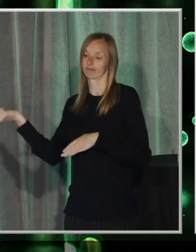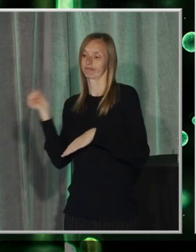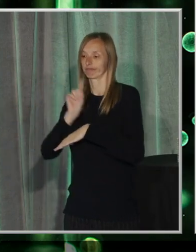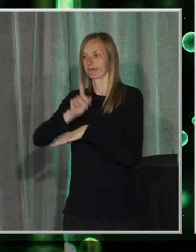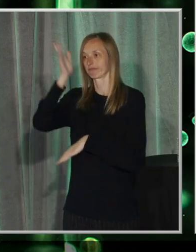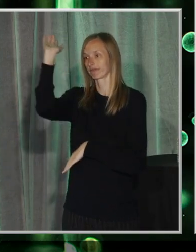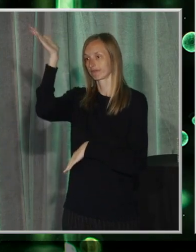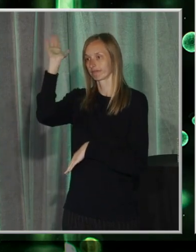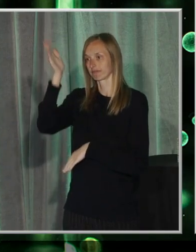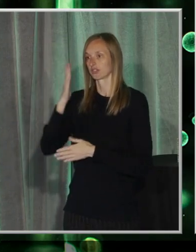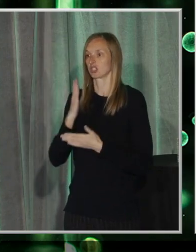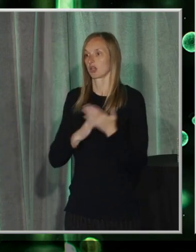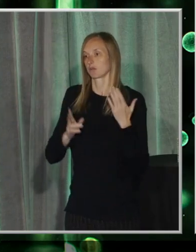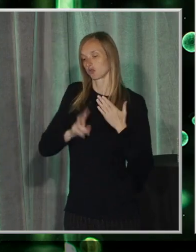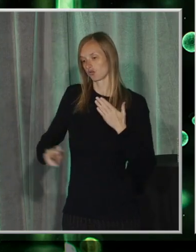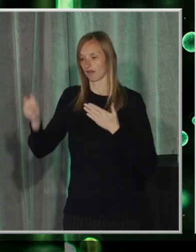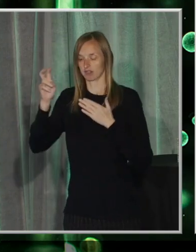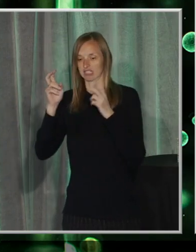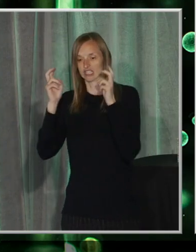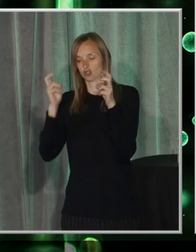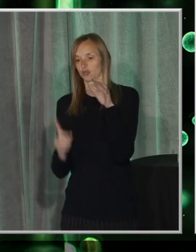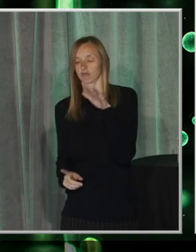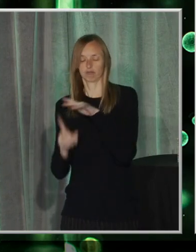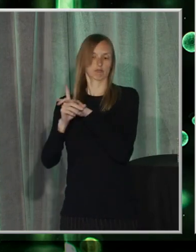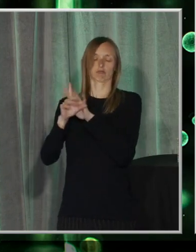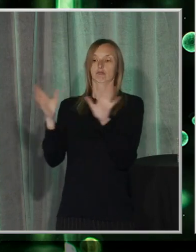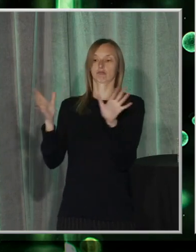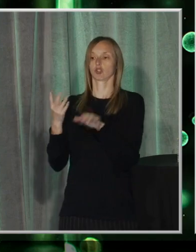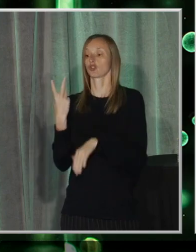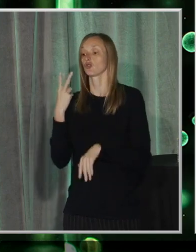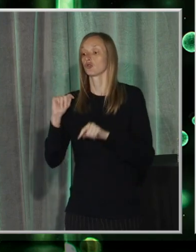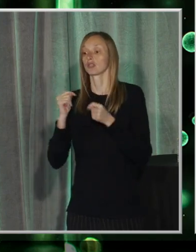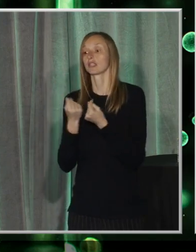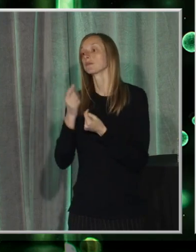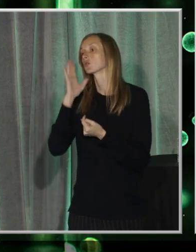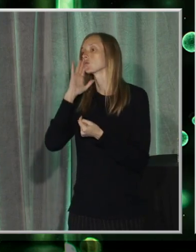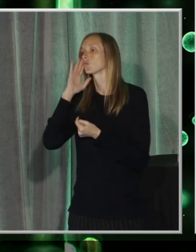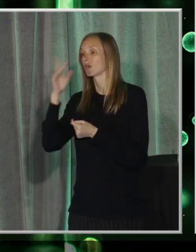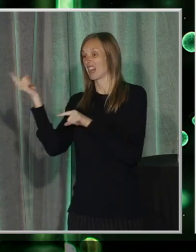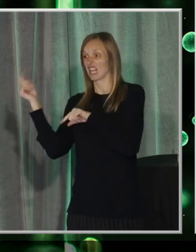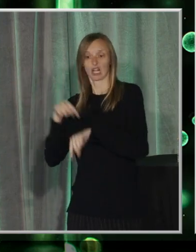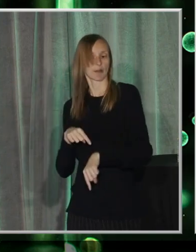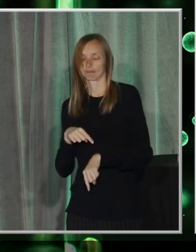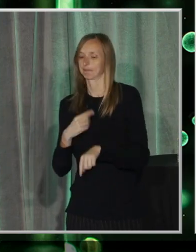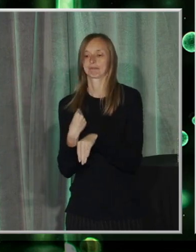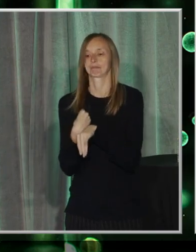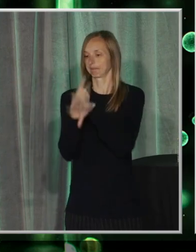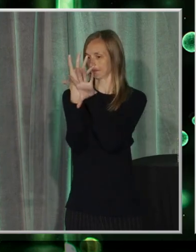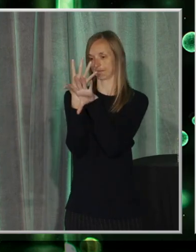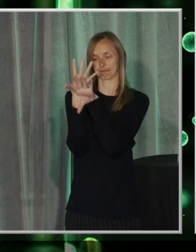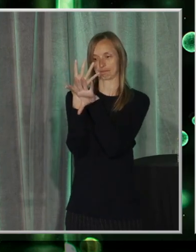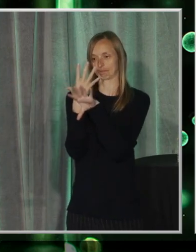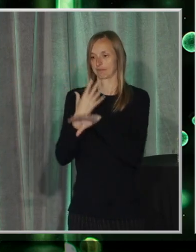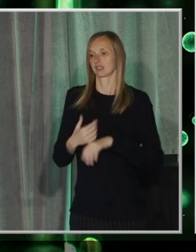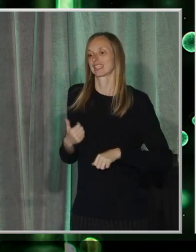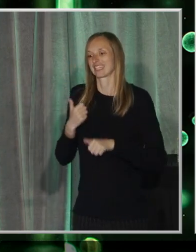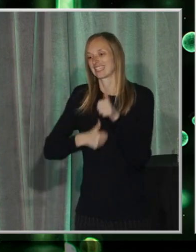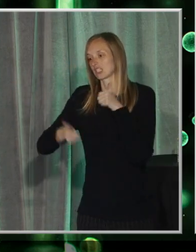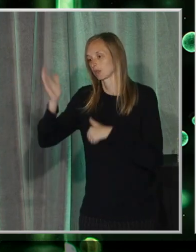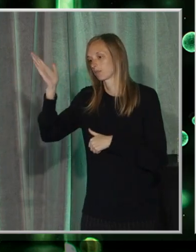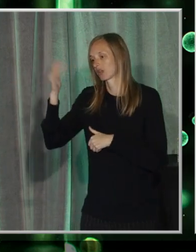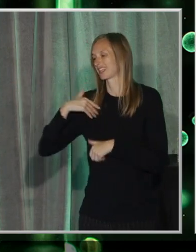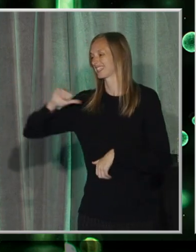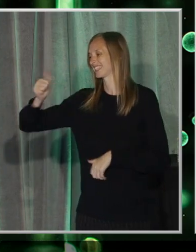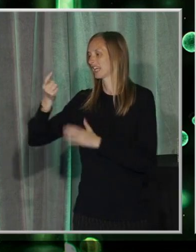due to some unexpected travel issues, two of our teams will be presenting virtually. All presenters will have 10 minutes